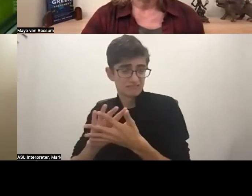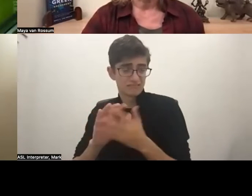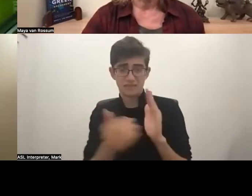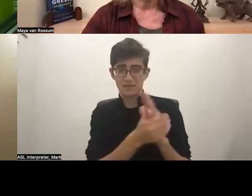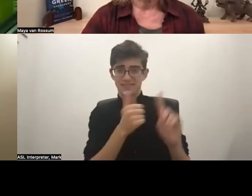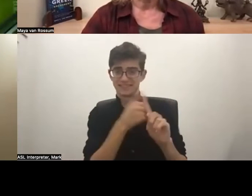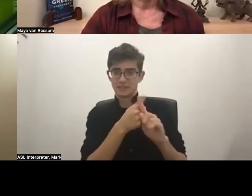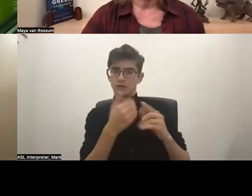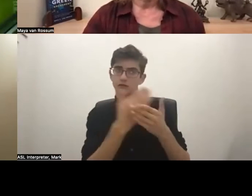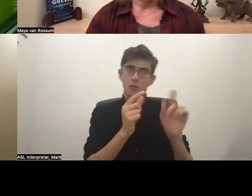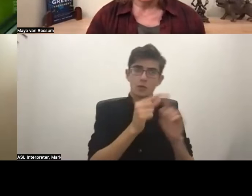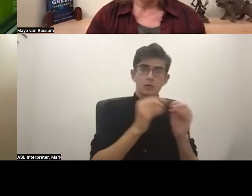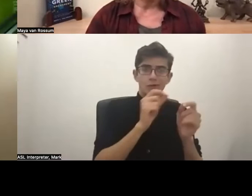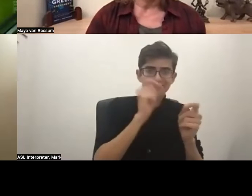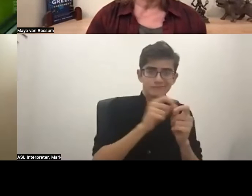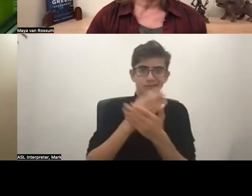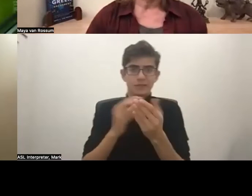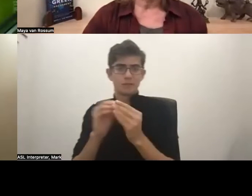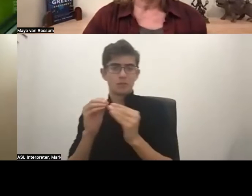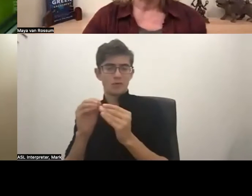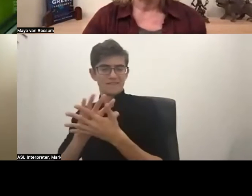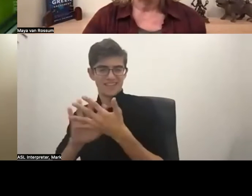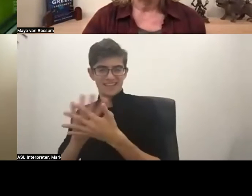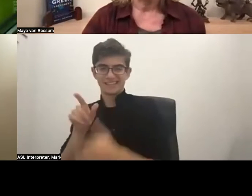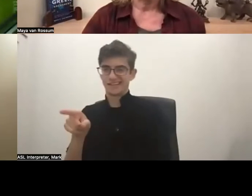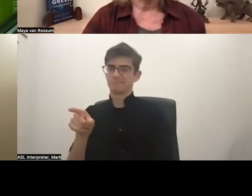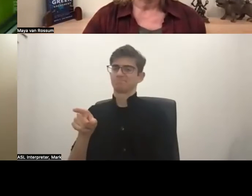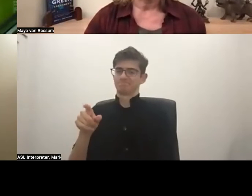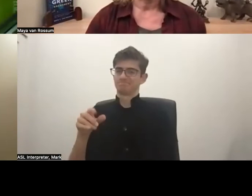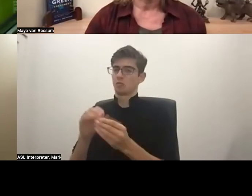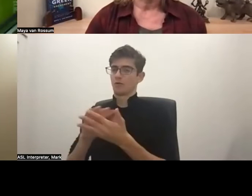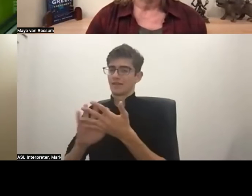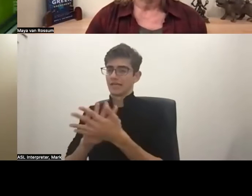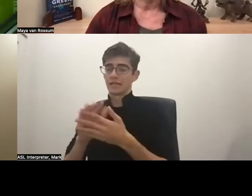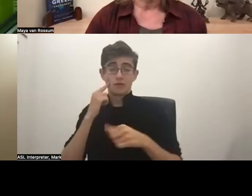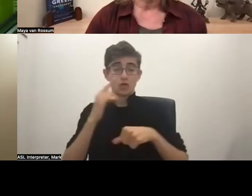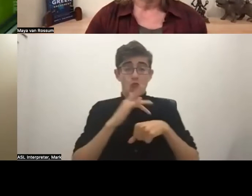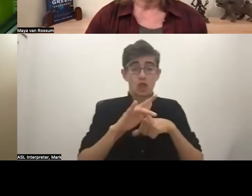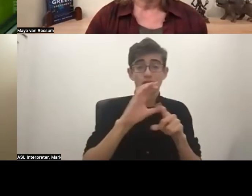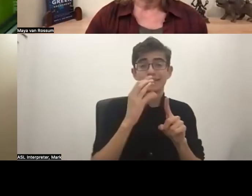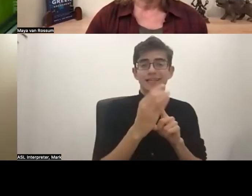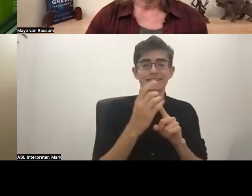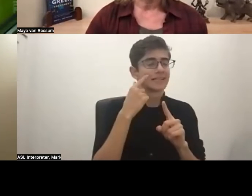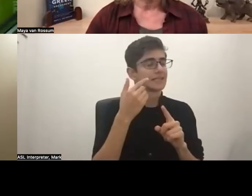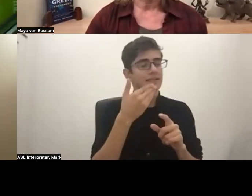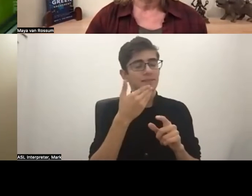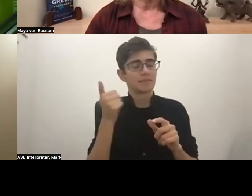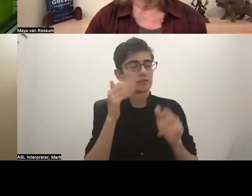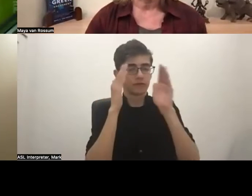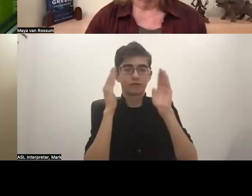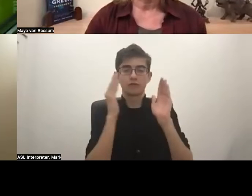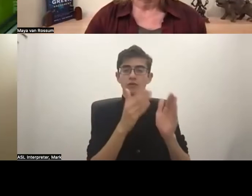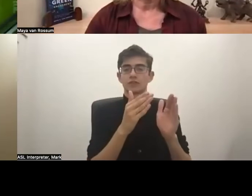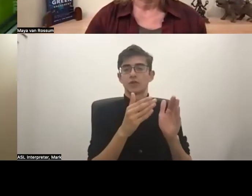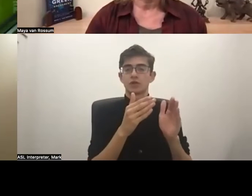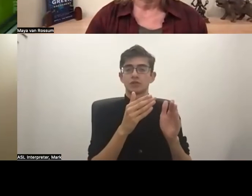moment. I think for early cases, it makes sense to focus more on bringing challenges under the ambit of